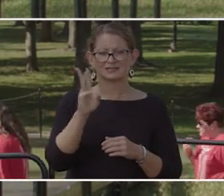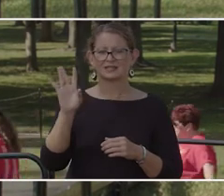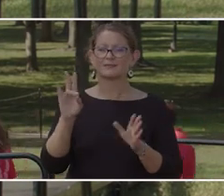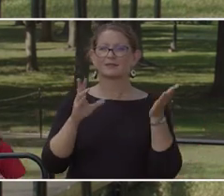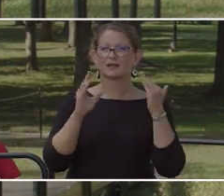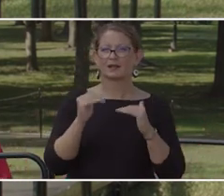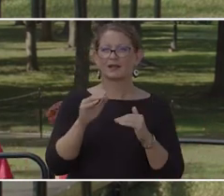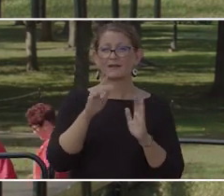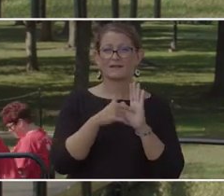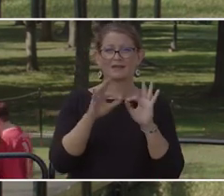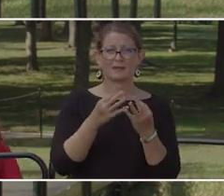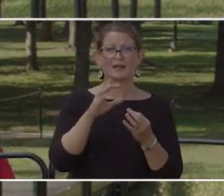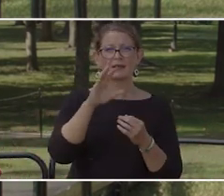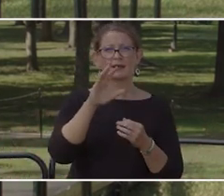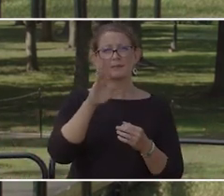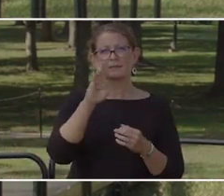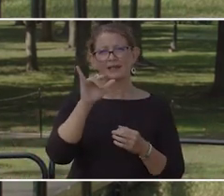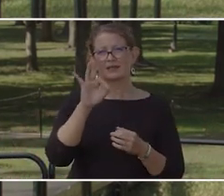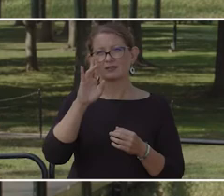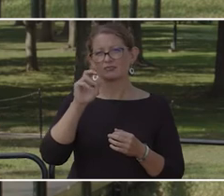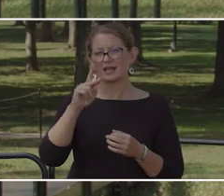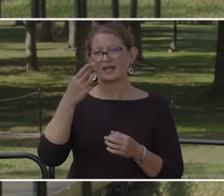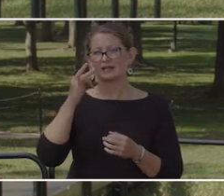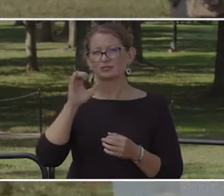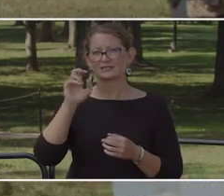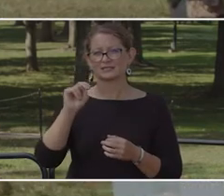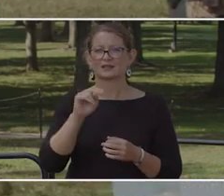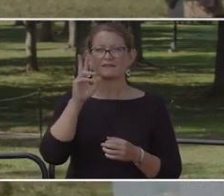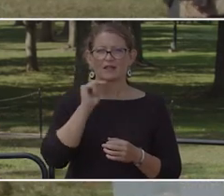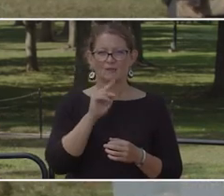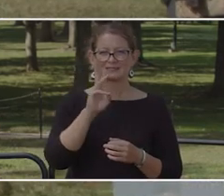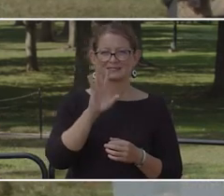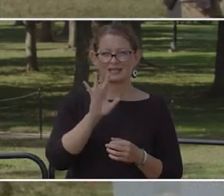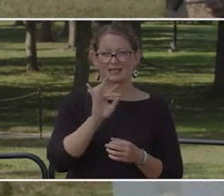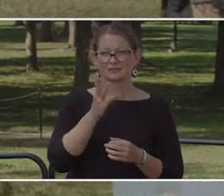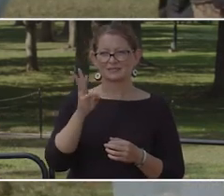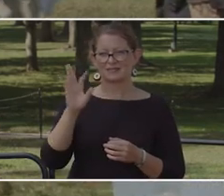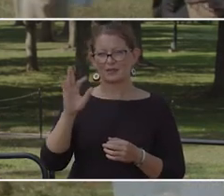Navy, served in Vietnam, 68-69. Welcome home.